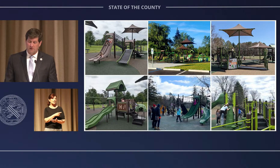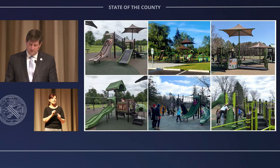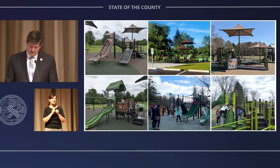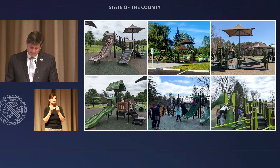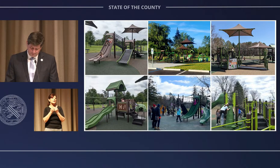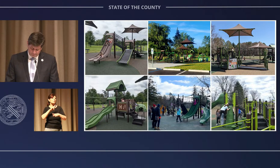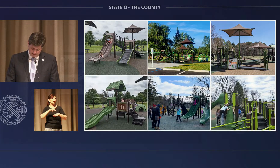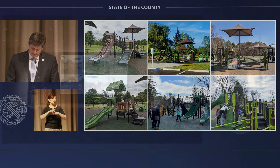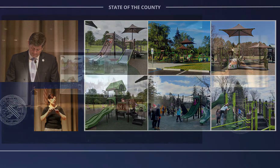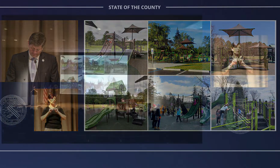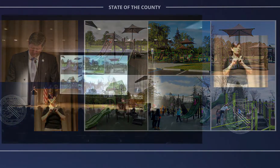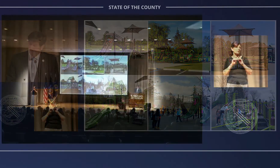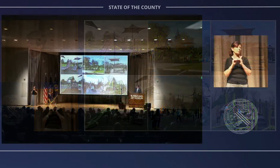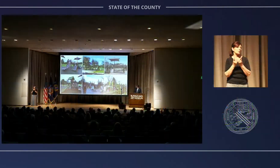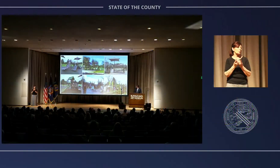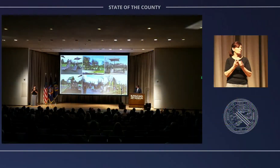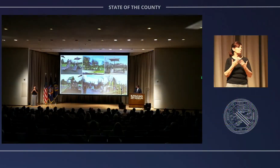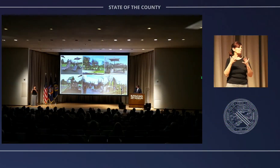Parks Department.